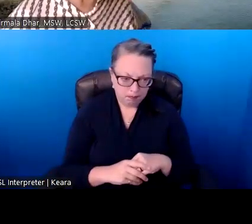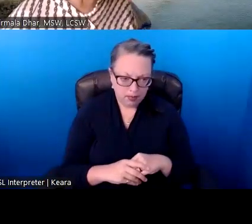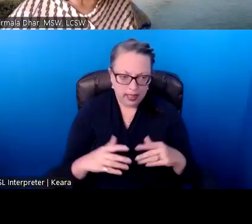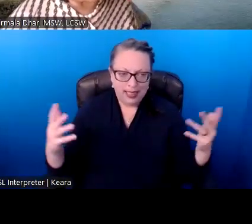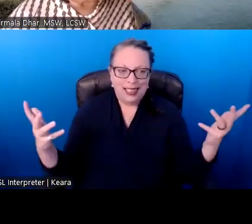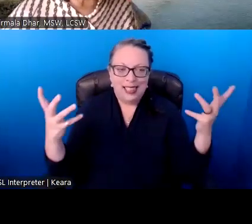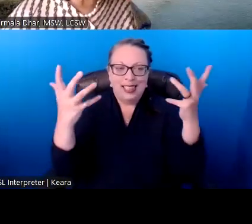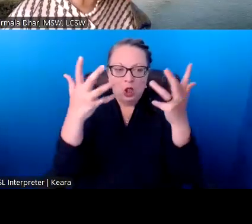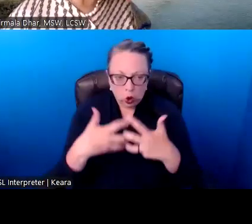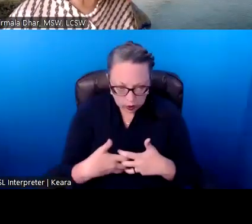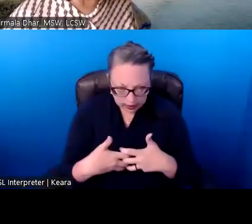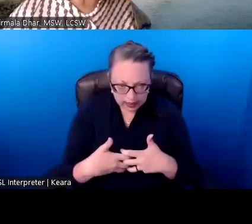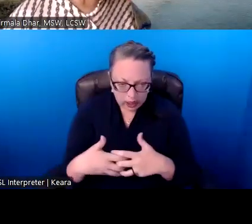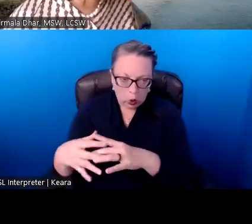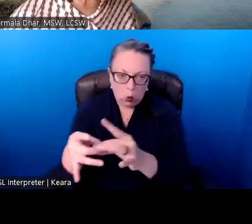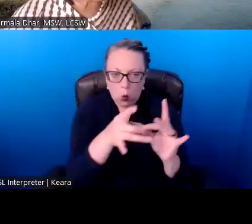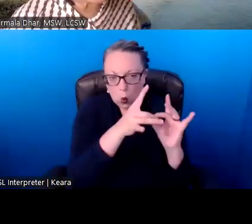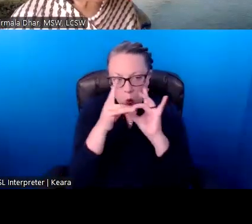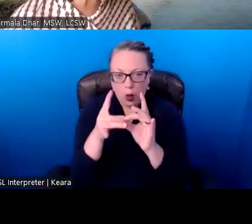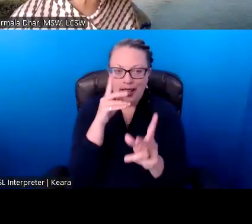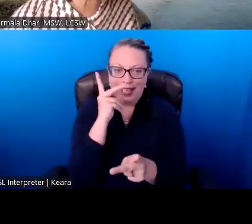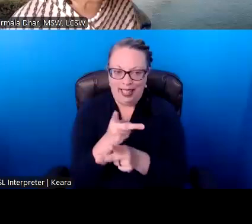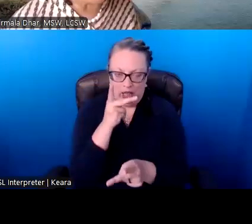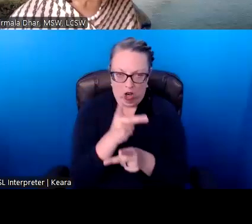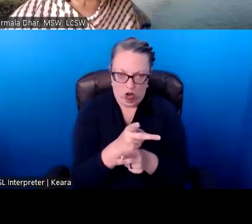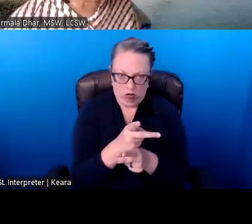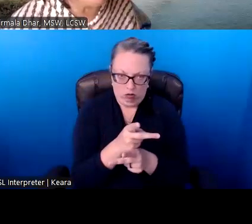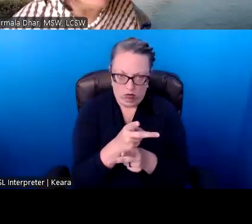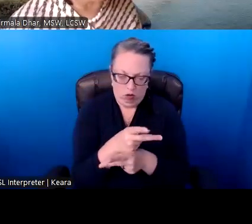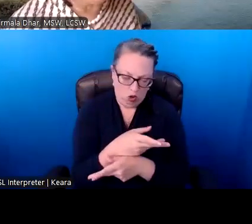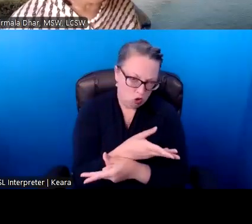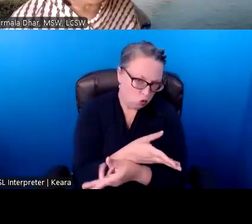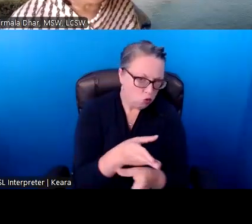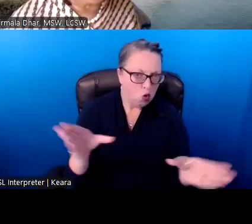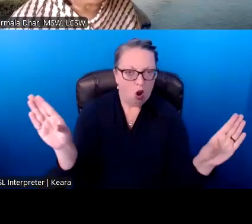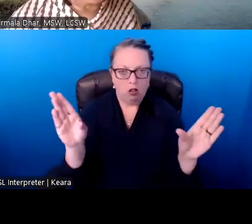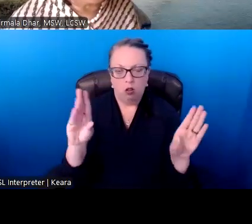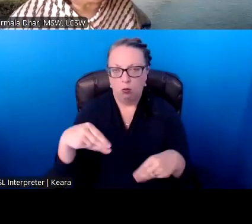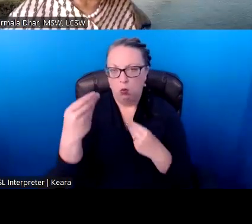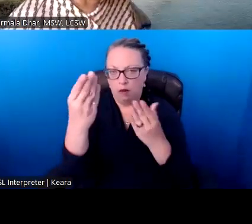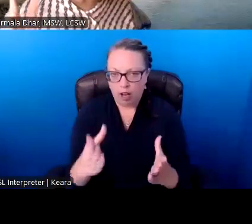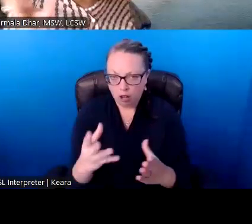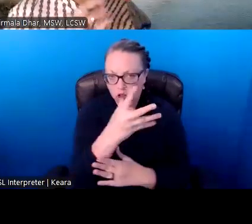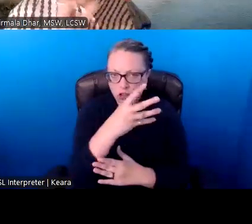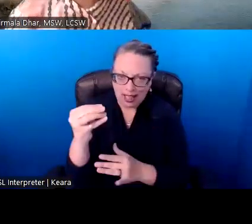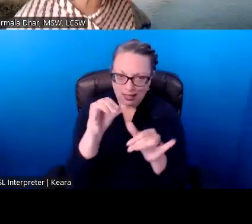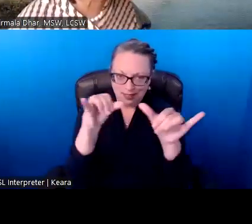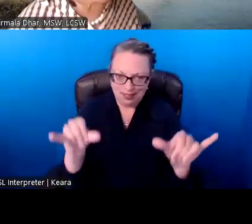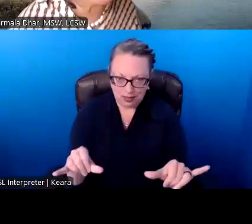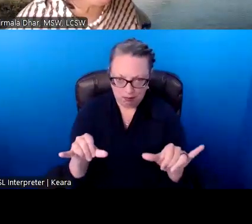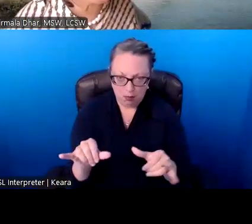Integrated and coordinated care across providers and systems. So it's not